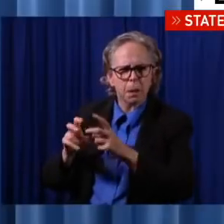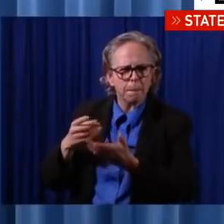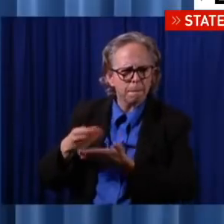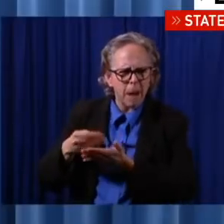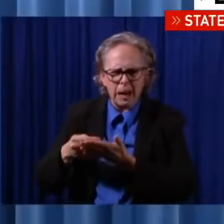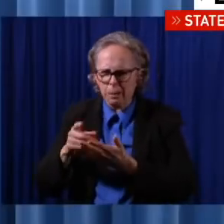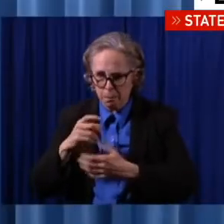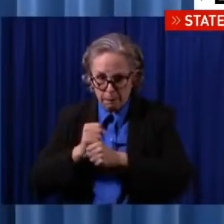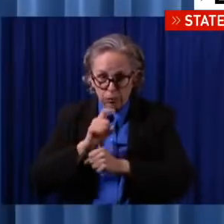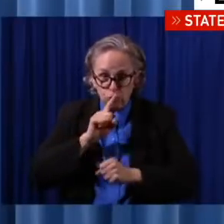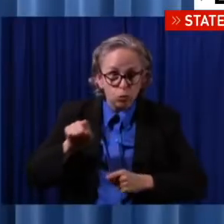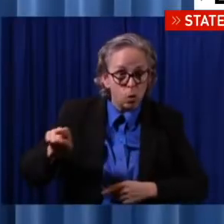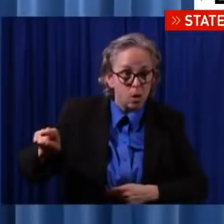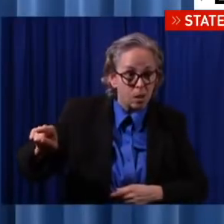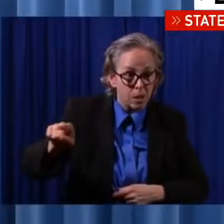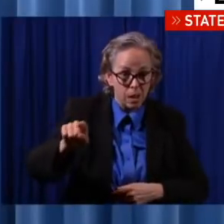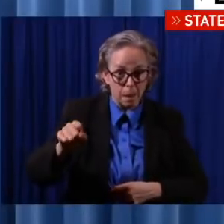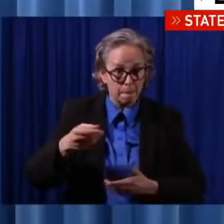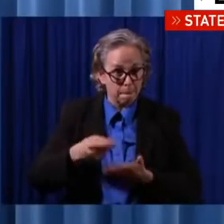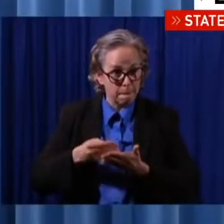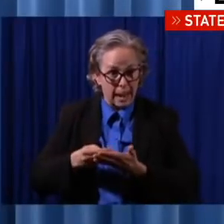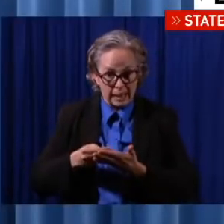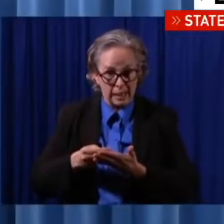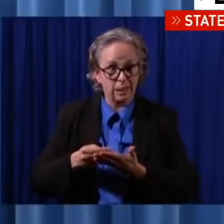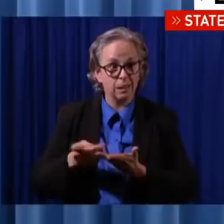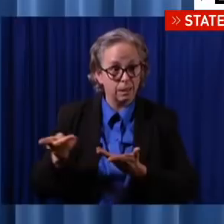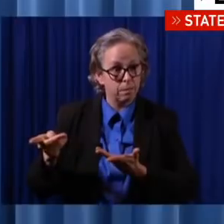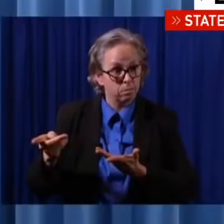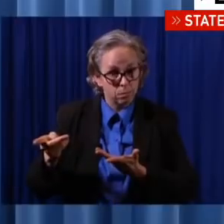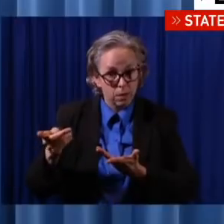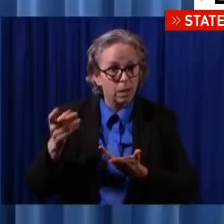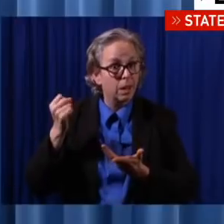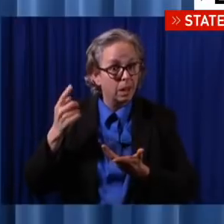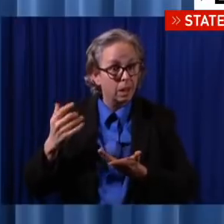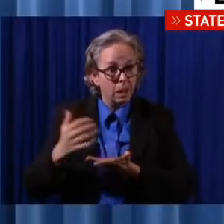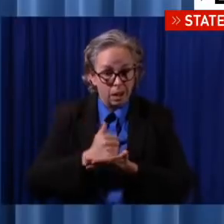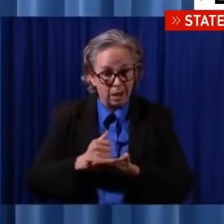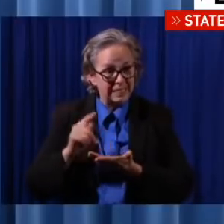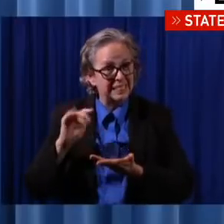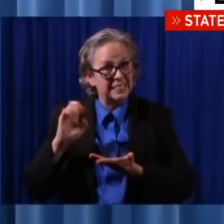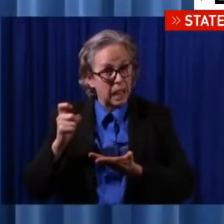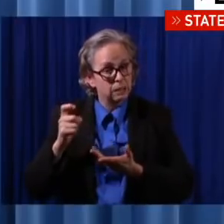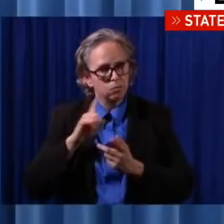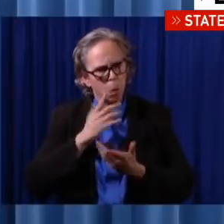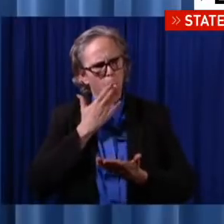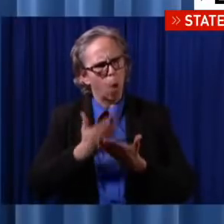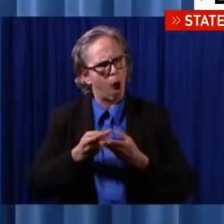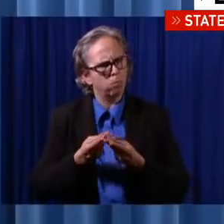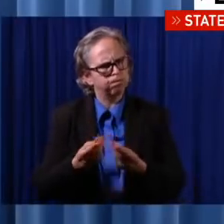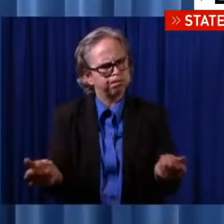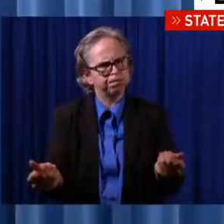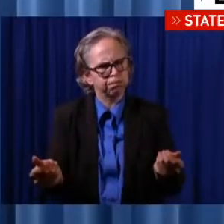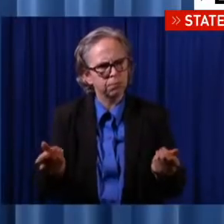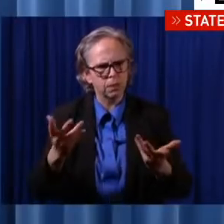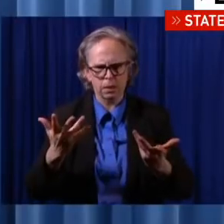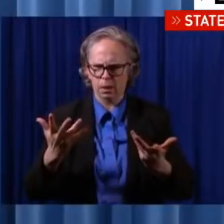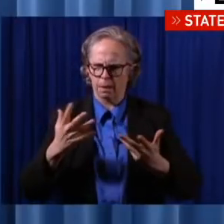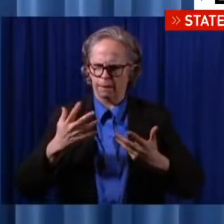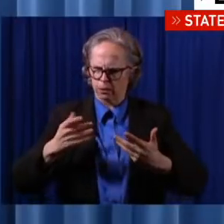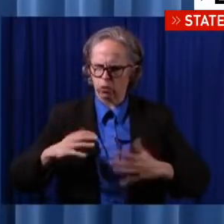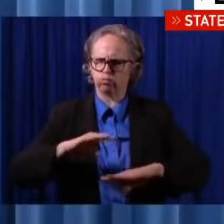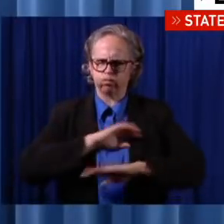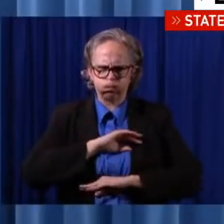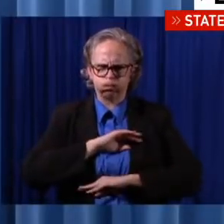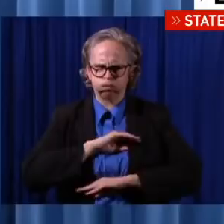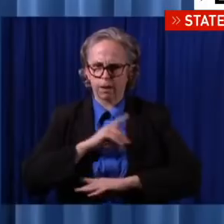that the resources are spent also on the whole area of people who have a mental health